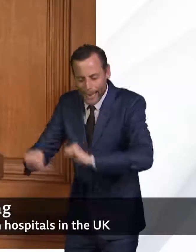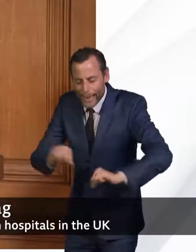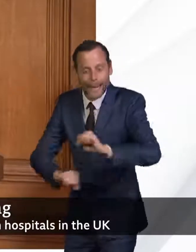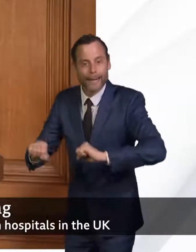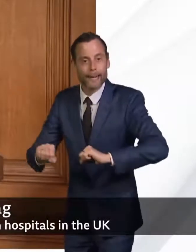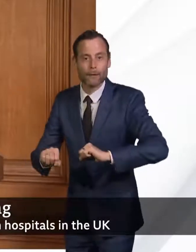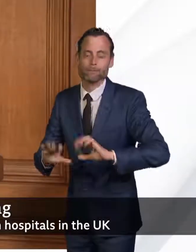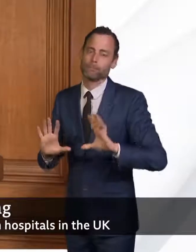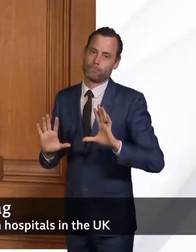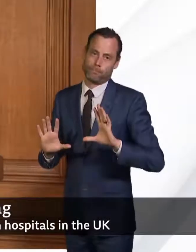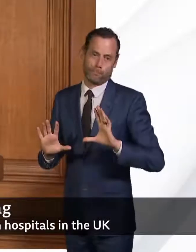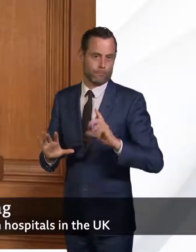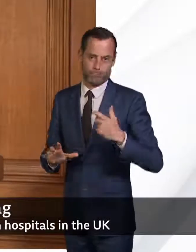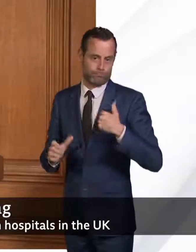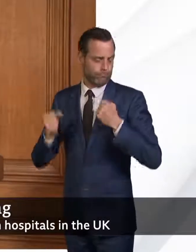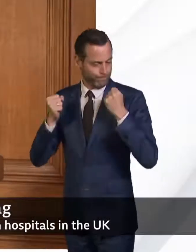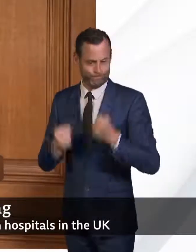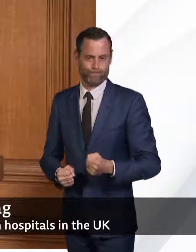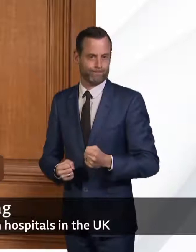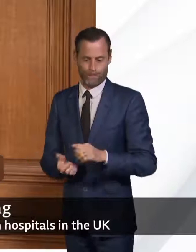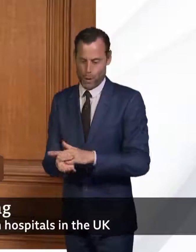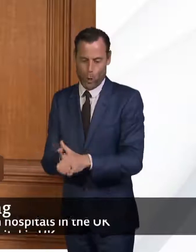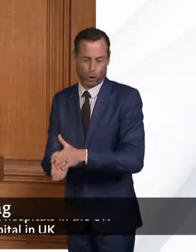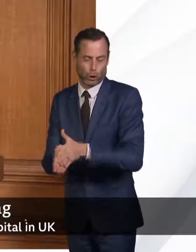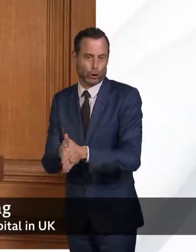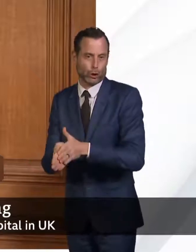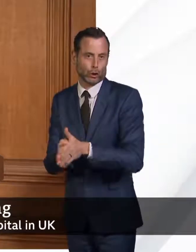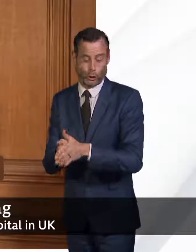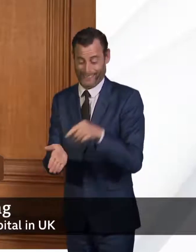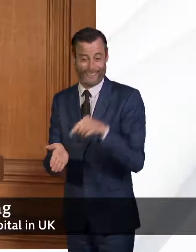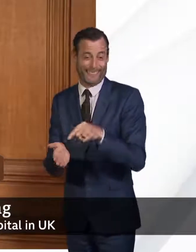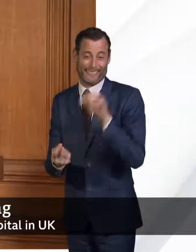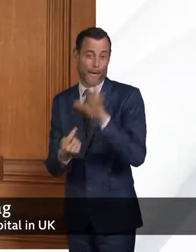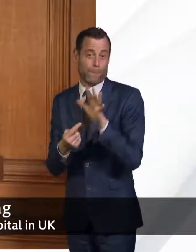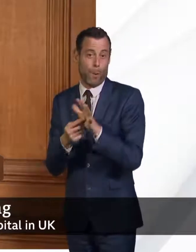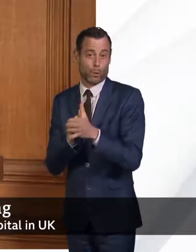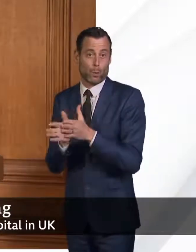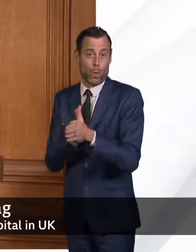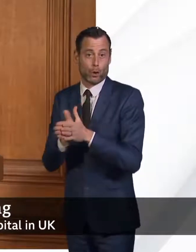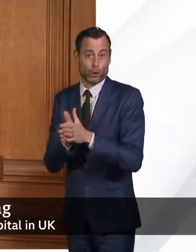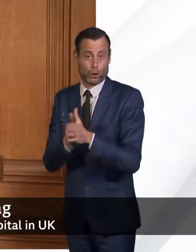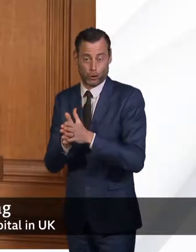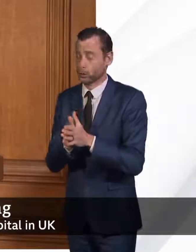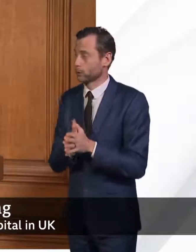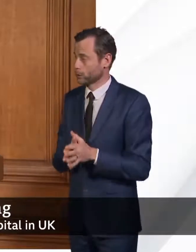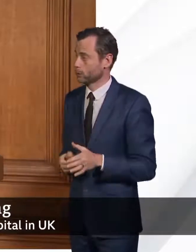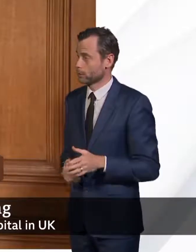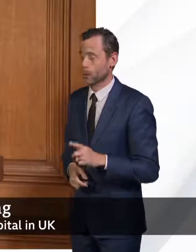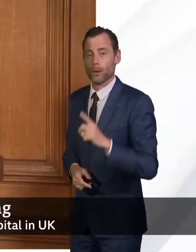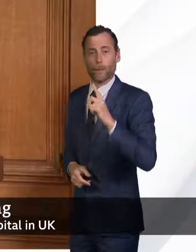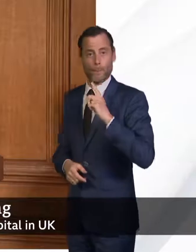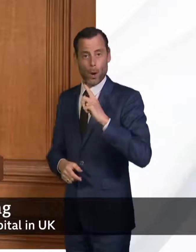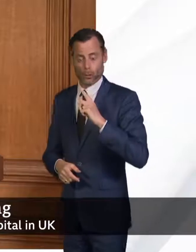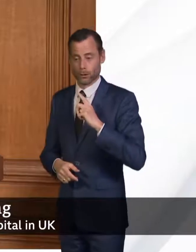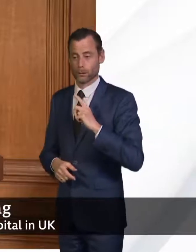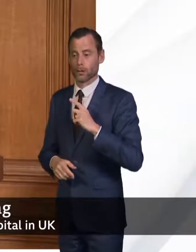absolutely been really majored on hand washing, because that's the way you keep the inside of your house and your family safe when